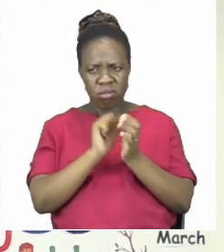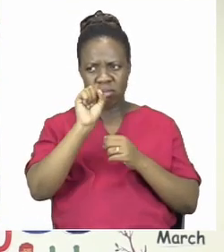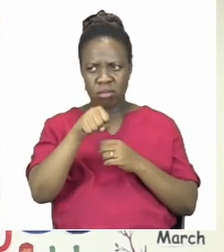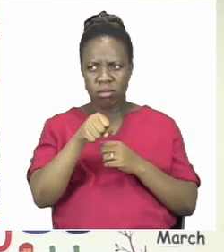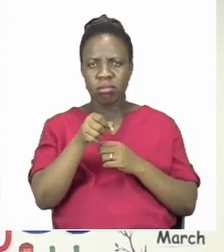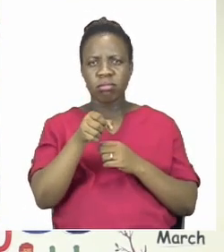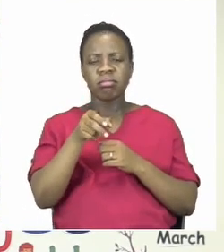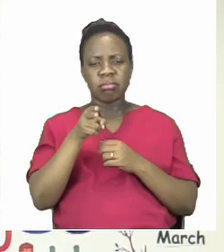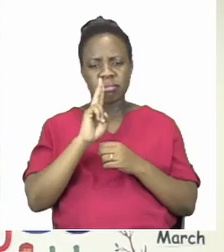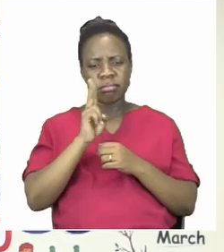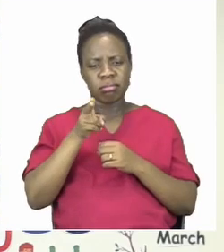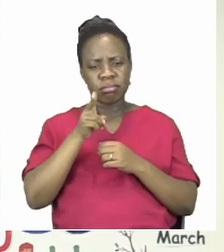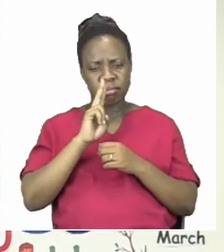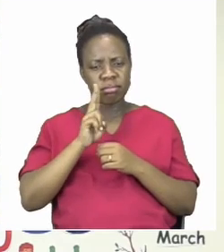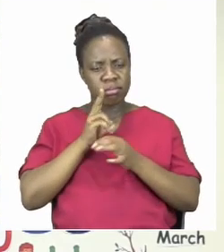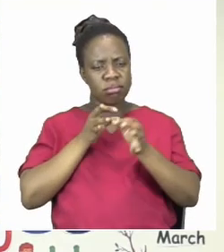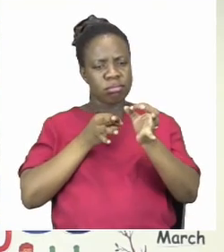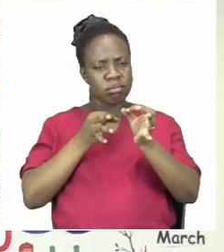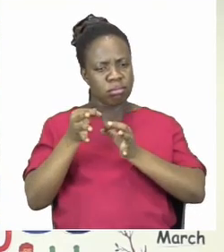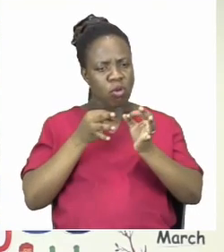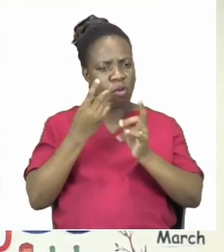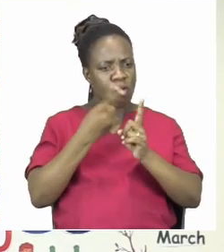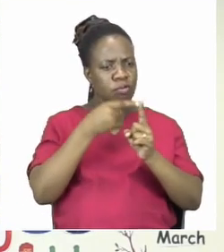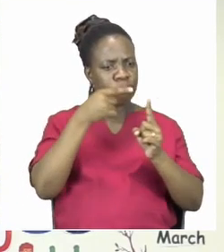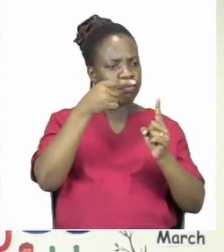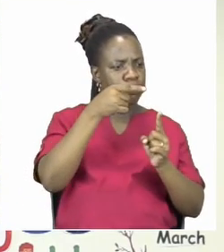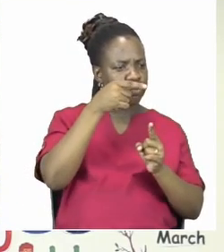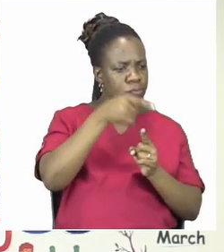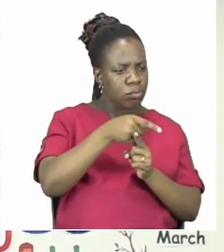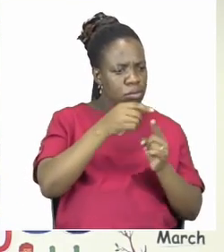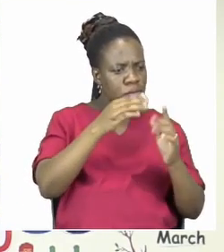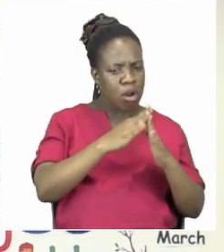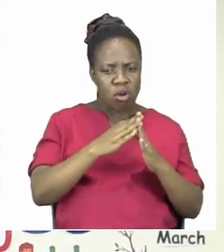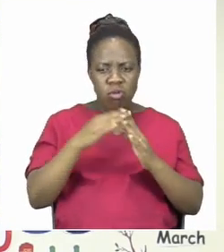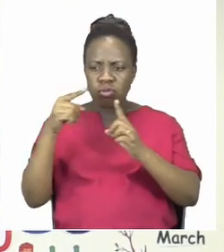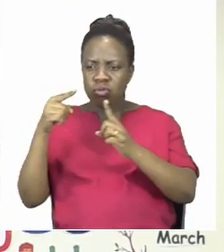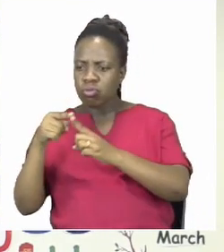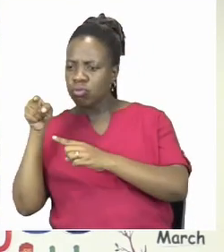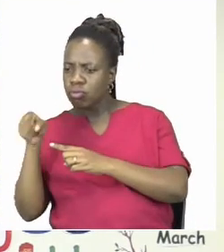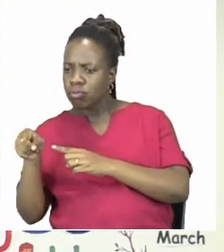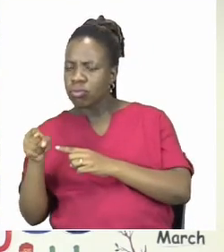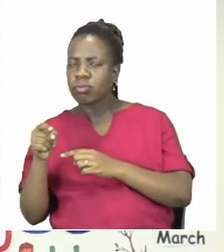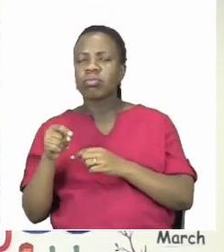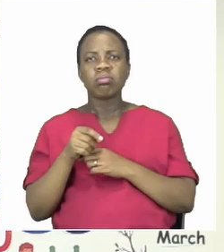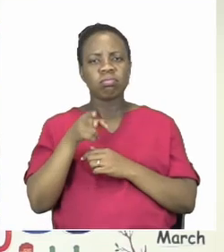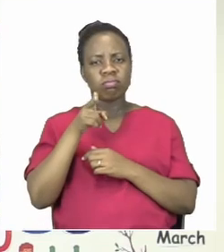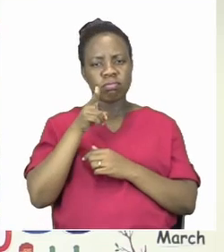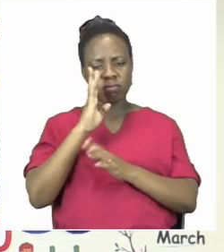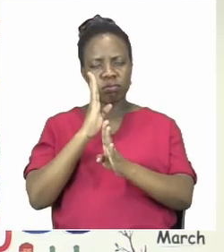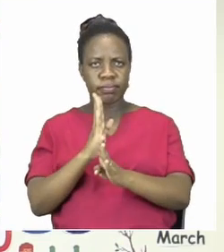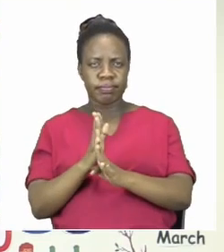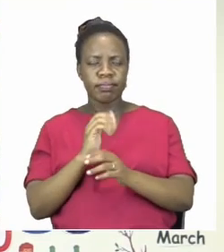place to the next place which is mentioned in the question. Now, boys and girls, I'm going to leave you to finish